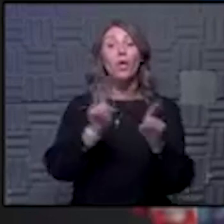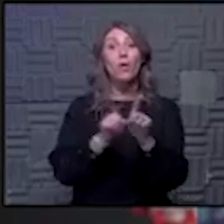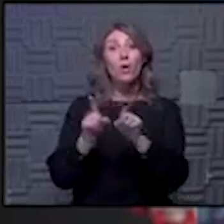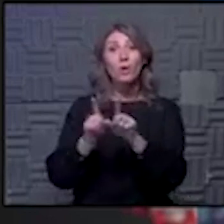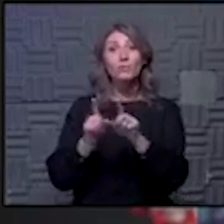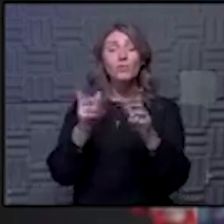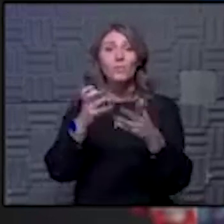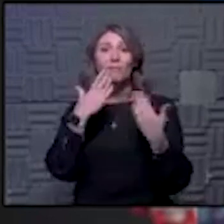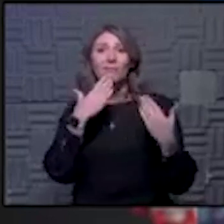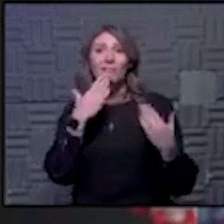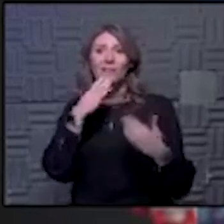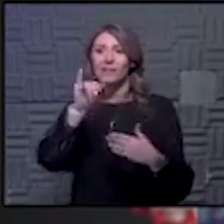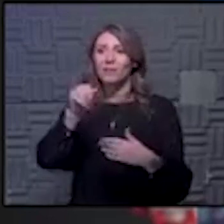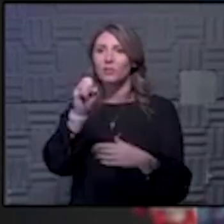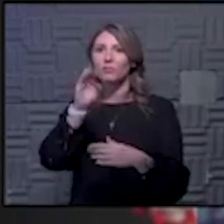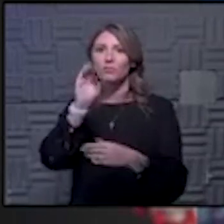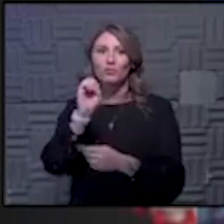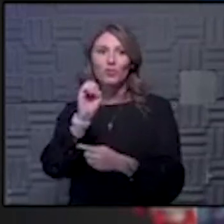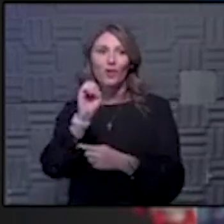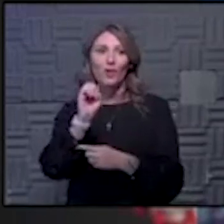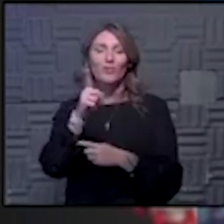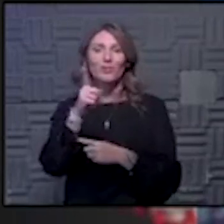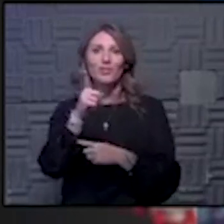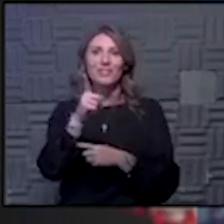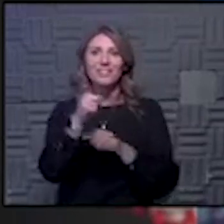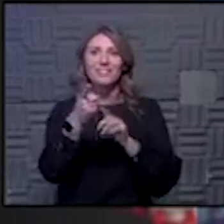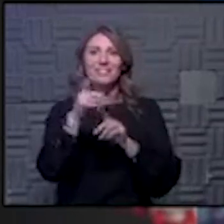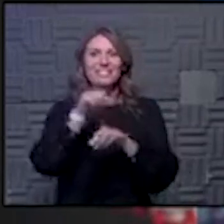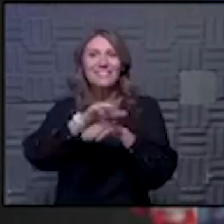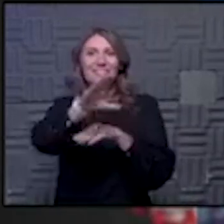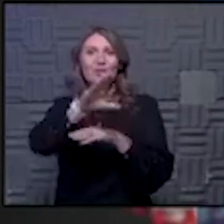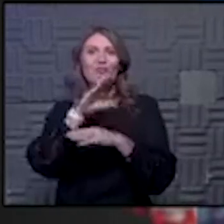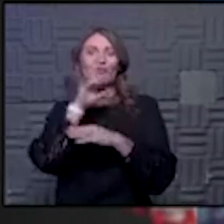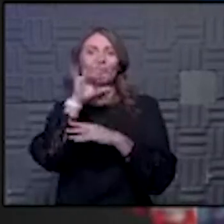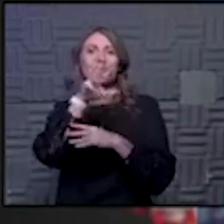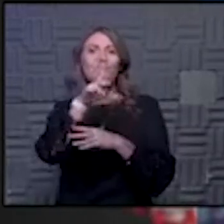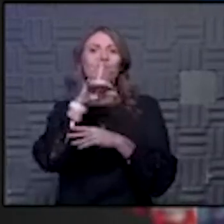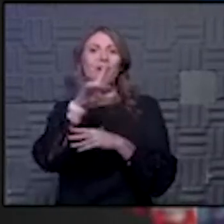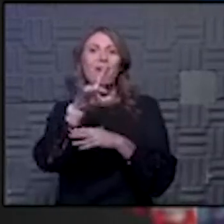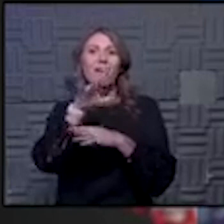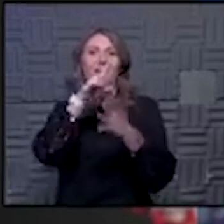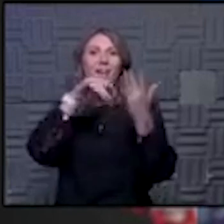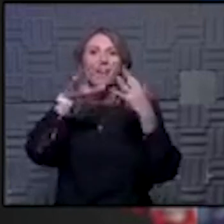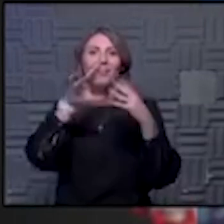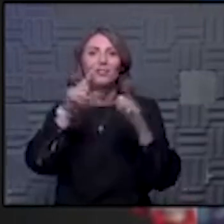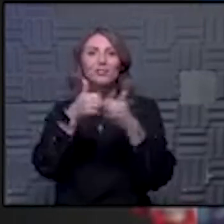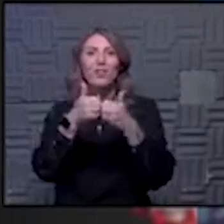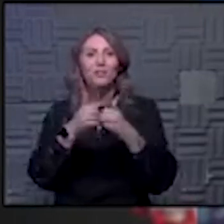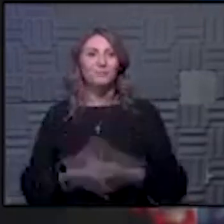thank Jo for sending in her breath cloud challenge. Let's watch and see what happens with this for a moment.